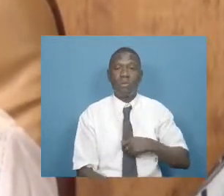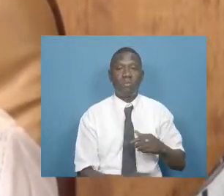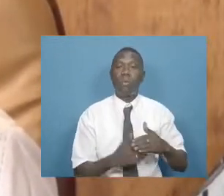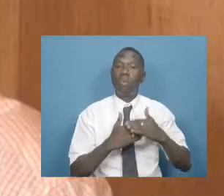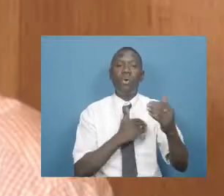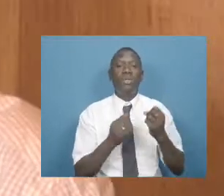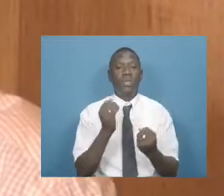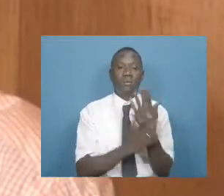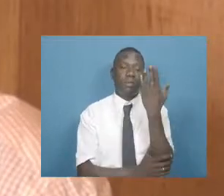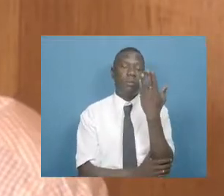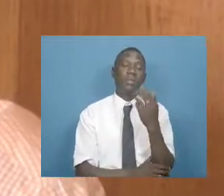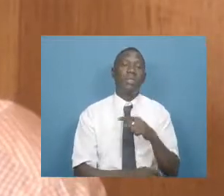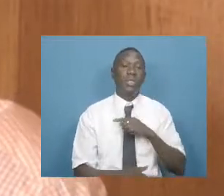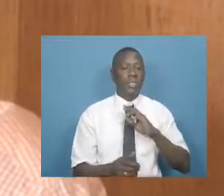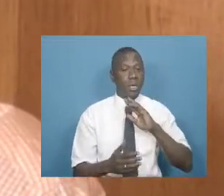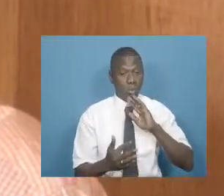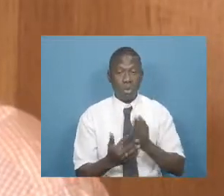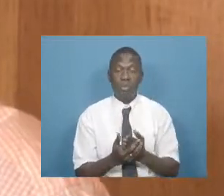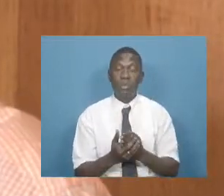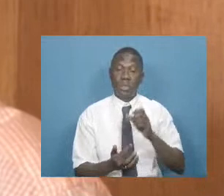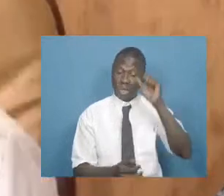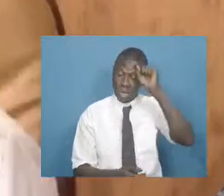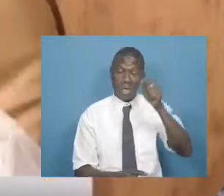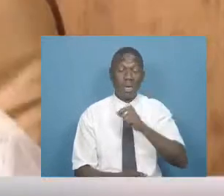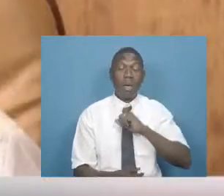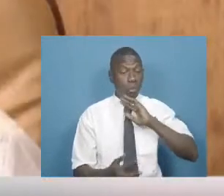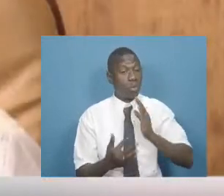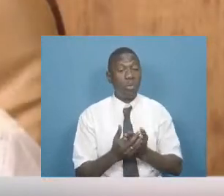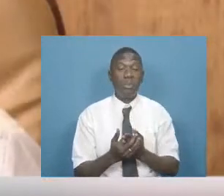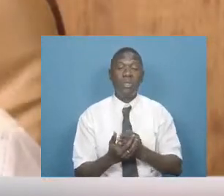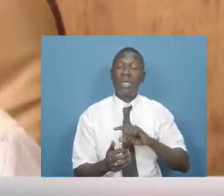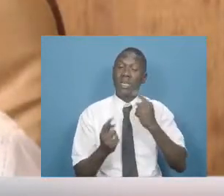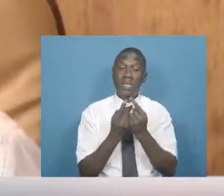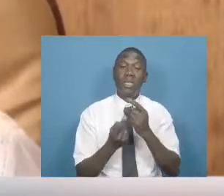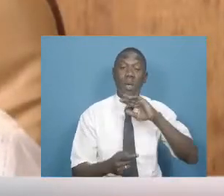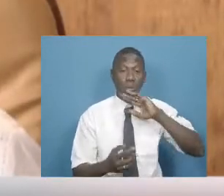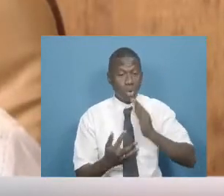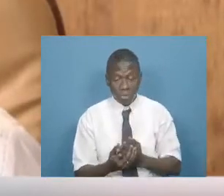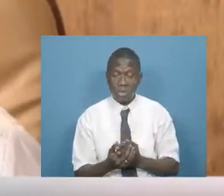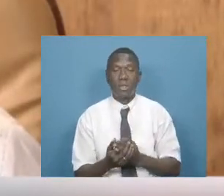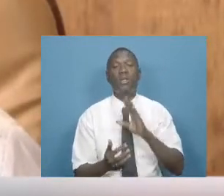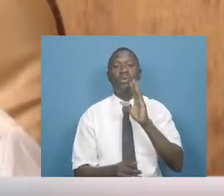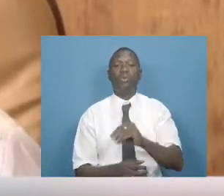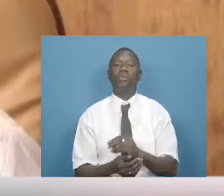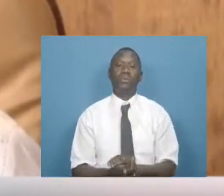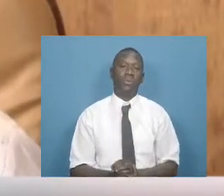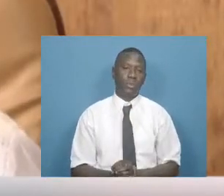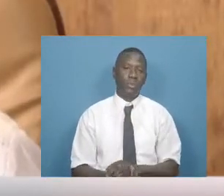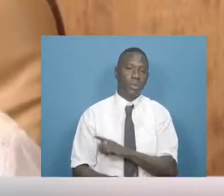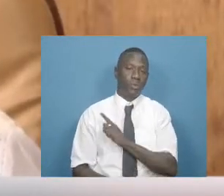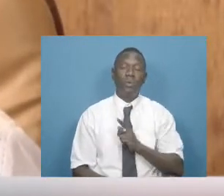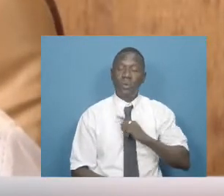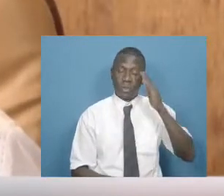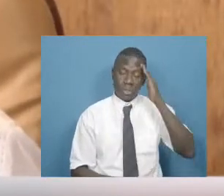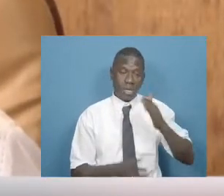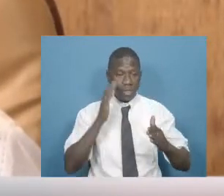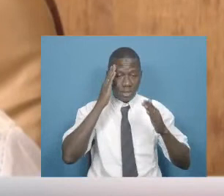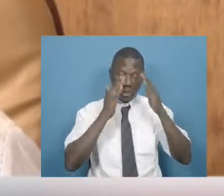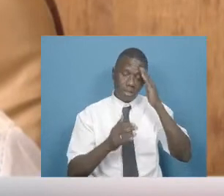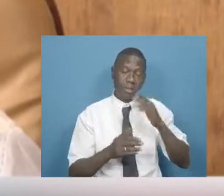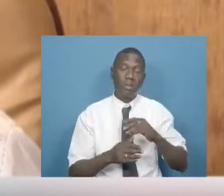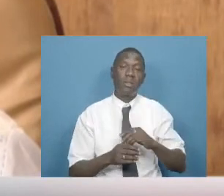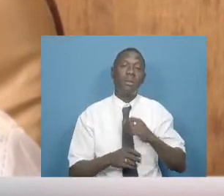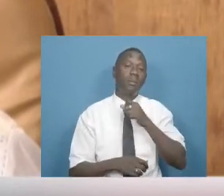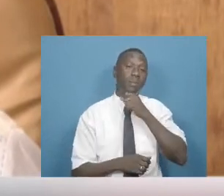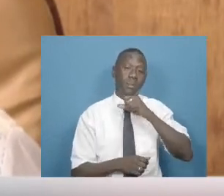that fulfills anything that he promises Gambian people. We will thank His Excellency President Adama Barrow, and we